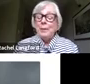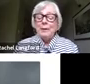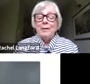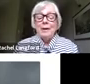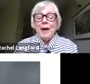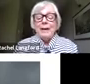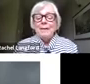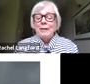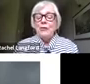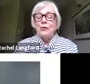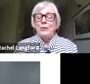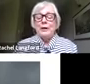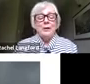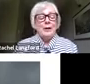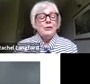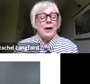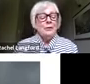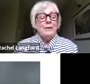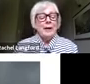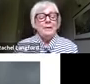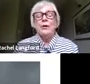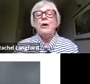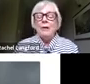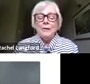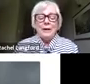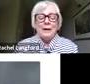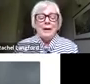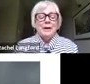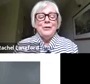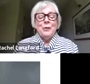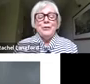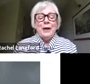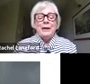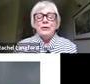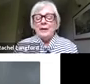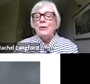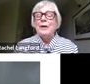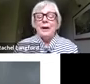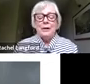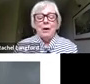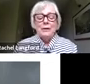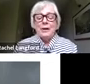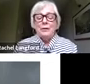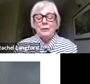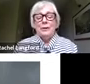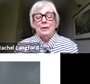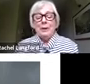predominantly women, and since children in early childhood settings are constantly negotiating gendered and